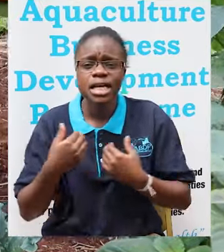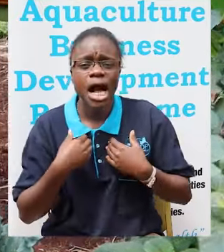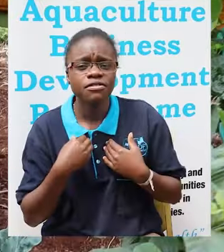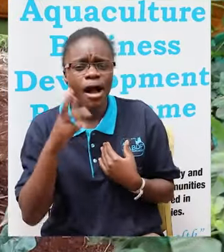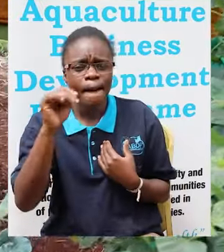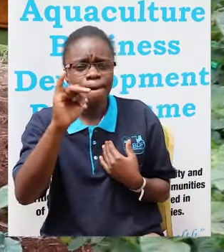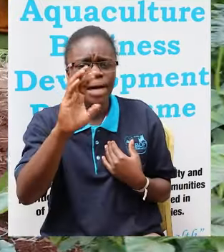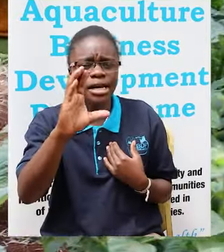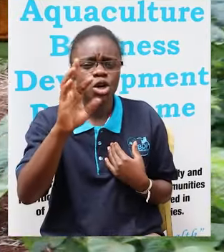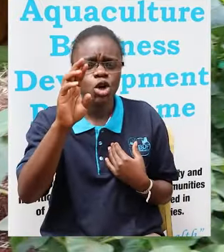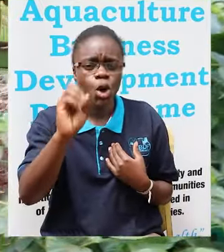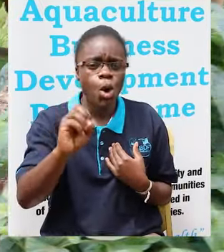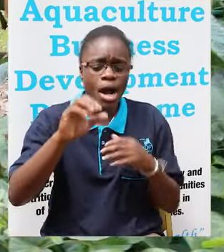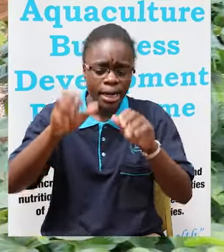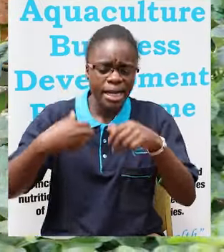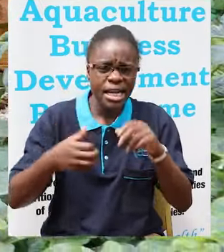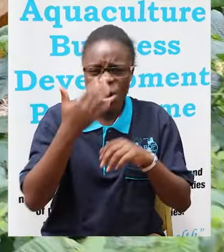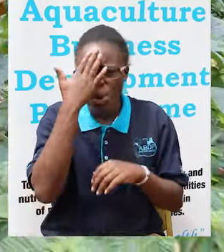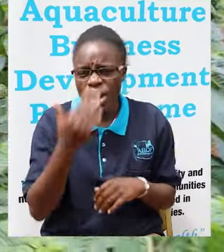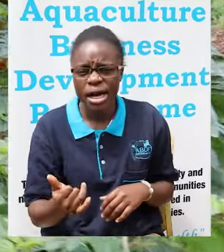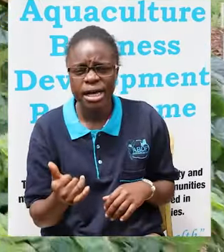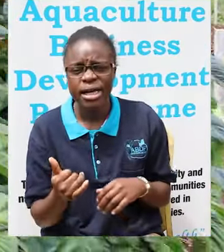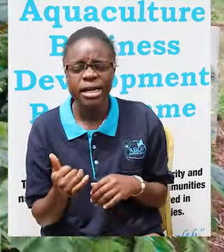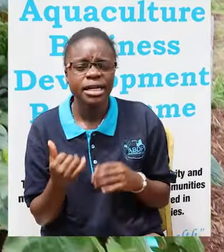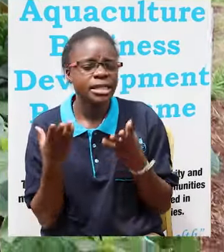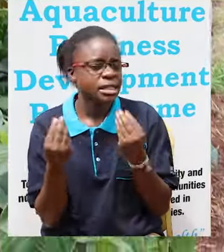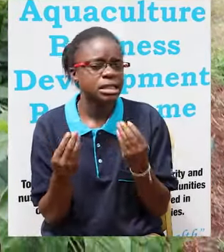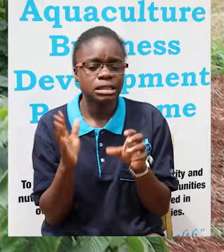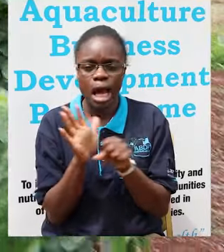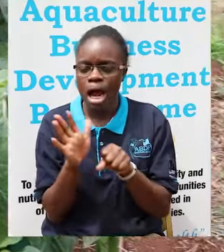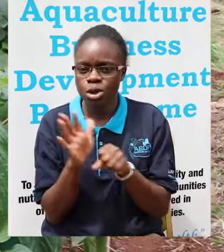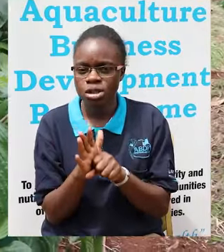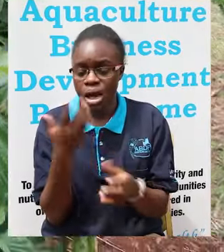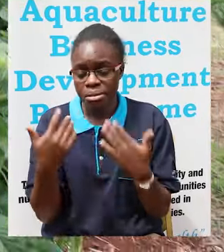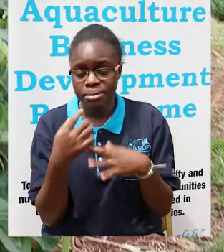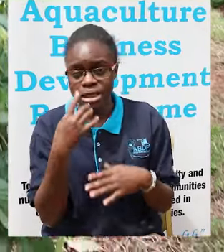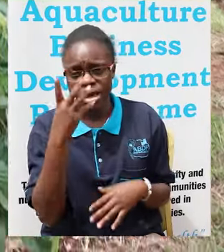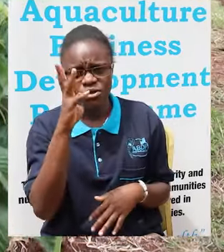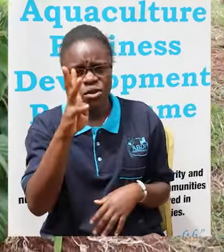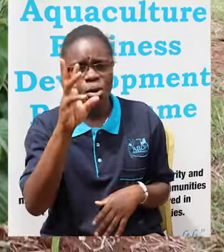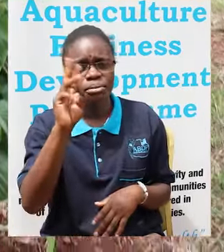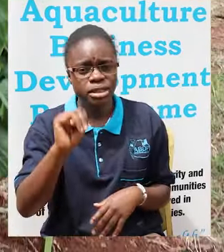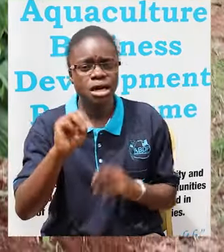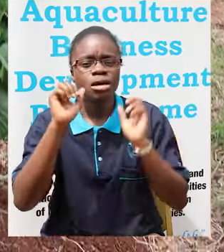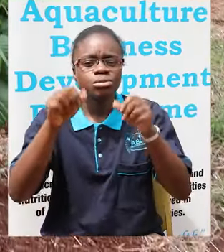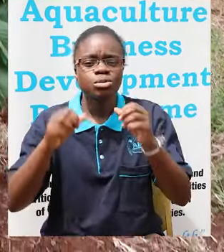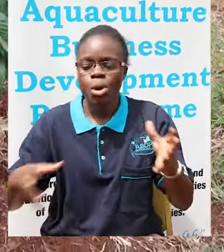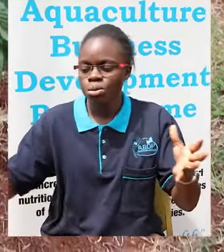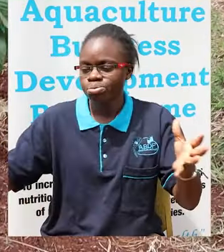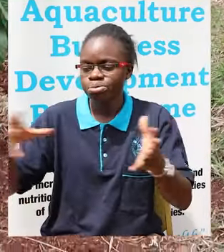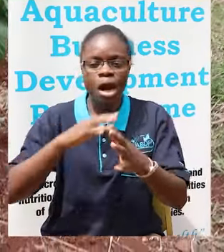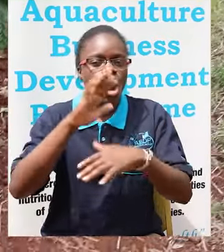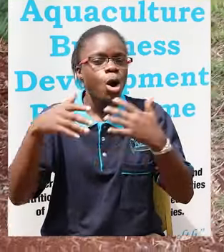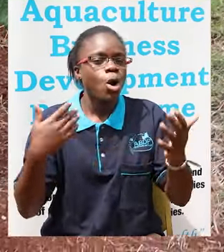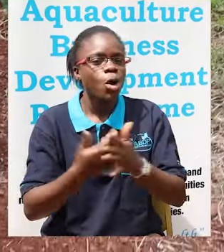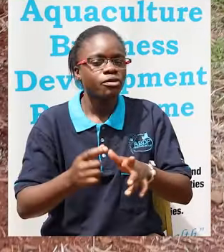occupy small space. Like this garden where I am, I only need 4 meters, an area of 4 meters, and I'll be able to gather